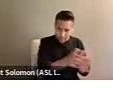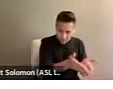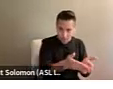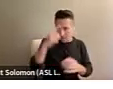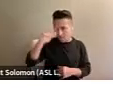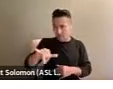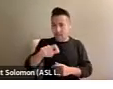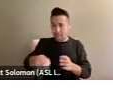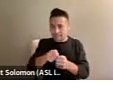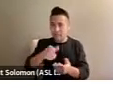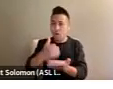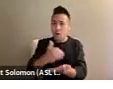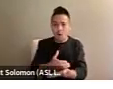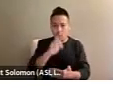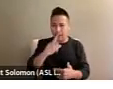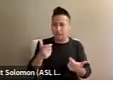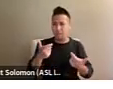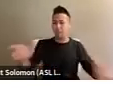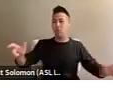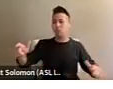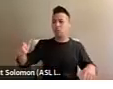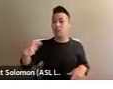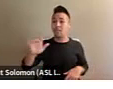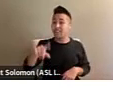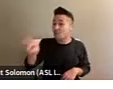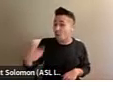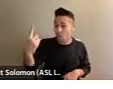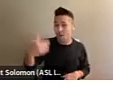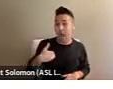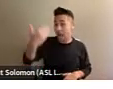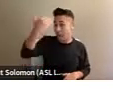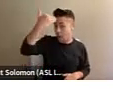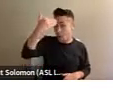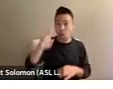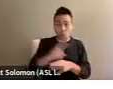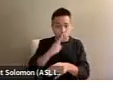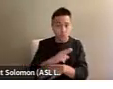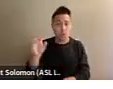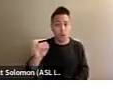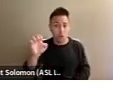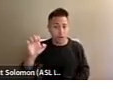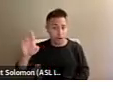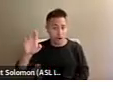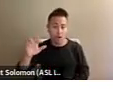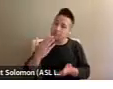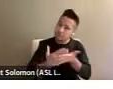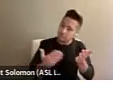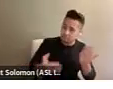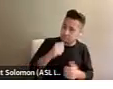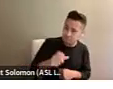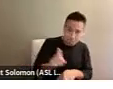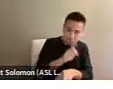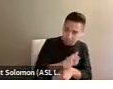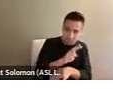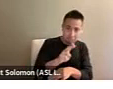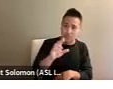It's substantial. And this is only the ones I know are using OER. Some may not be using OER.